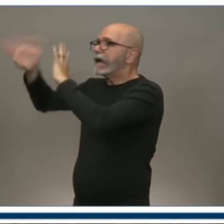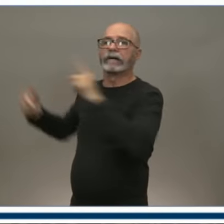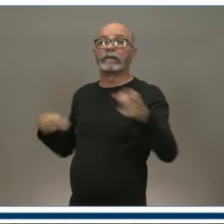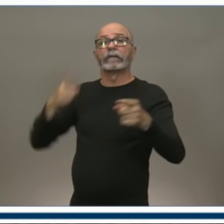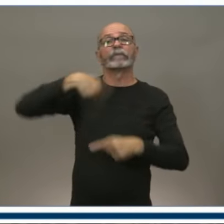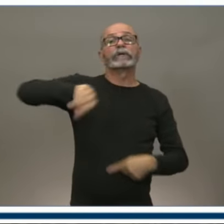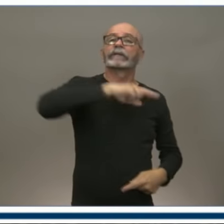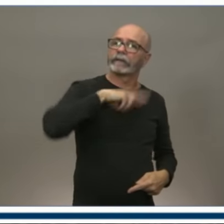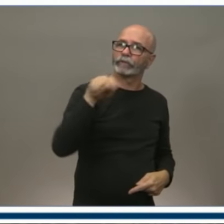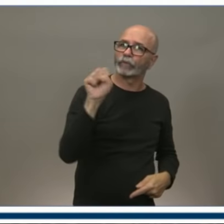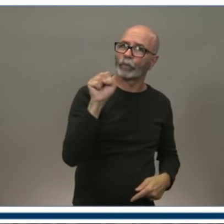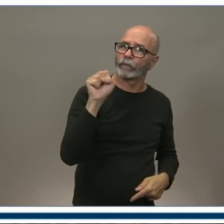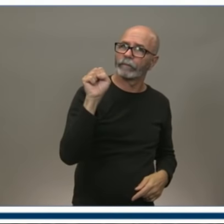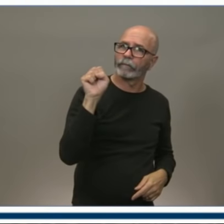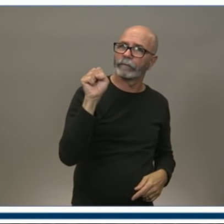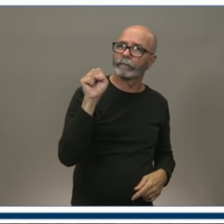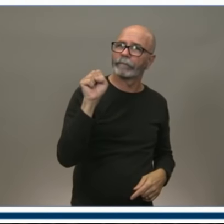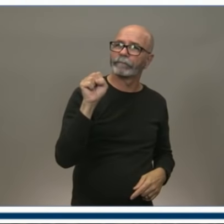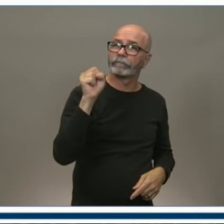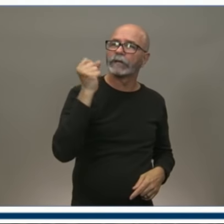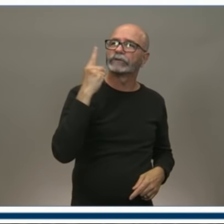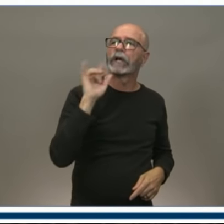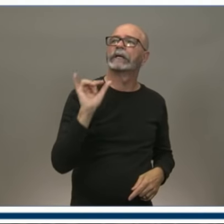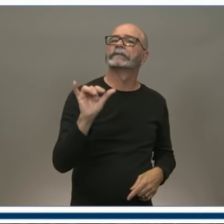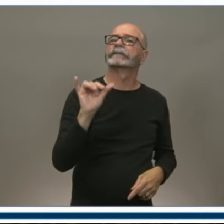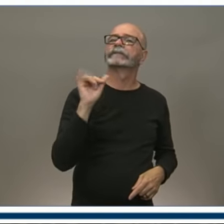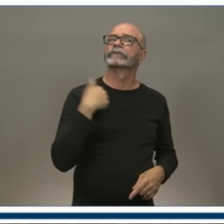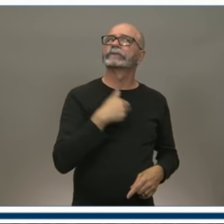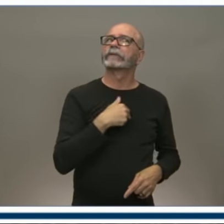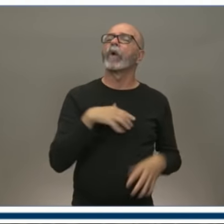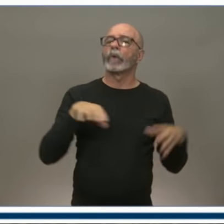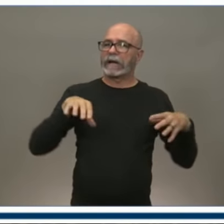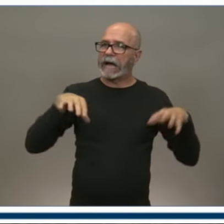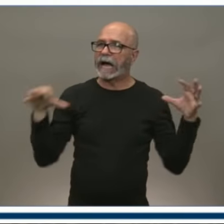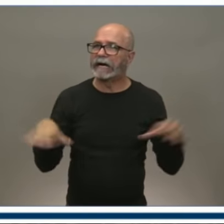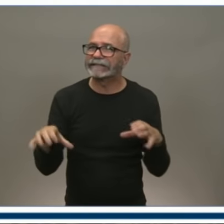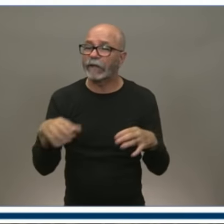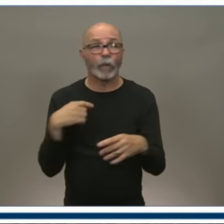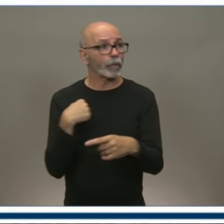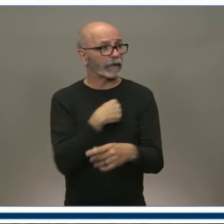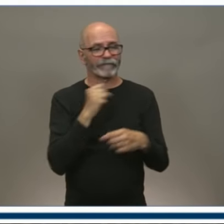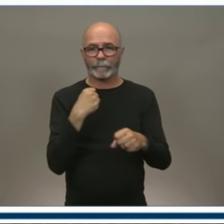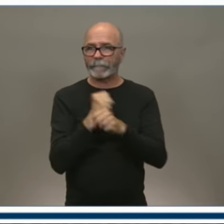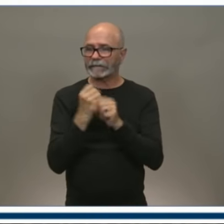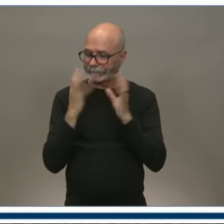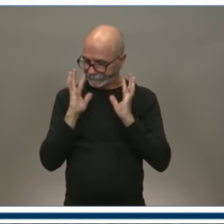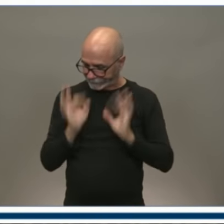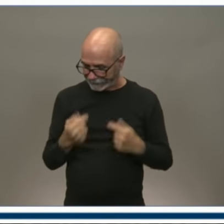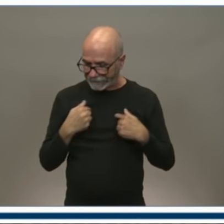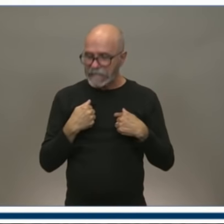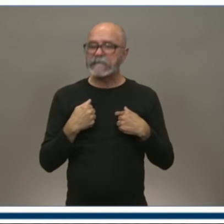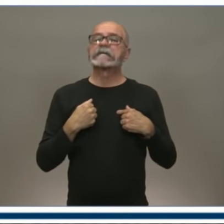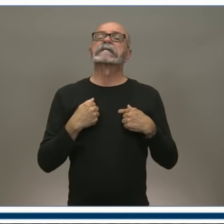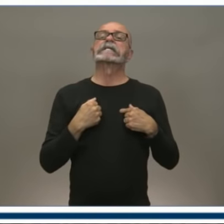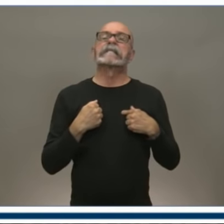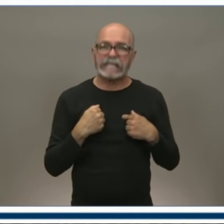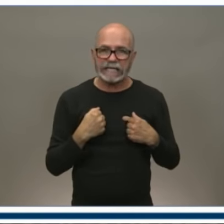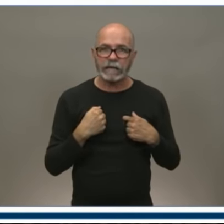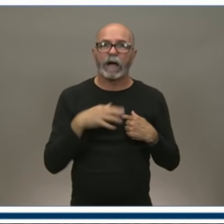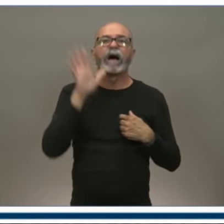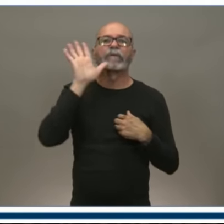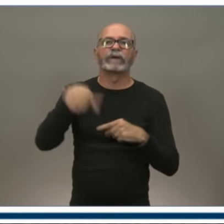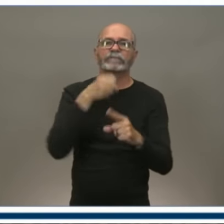Scotians, understanding that the actions that we take and the choices that we make will have an impact on